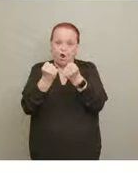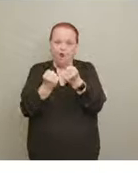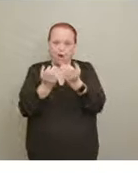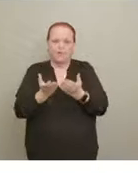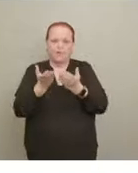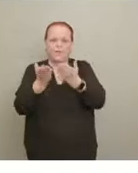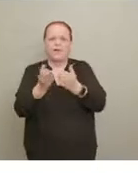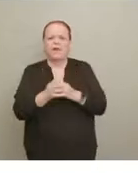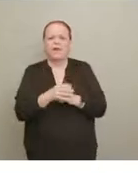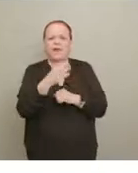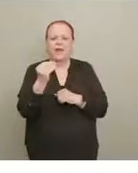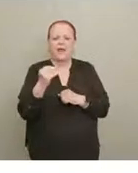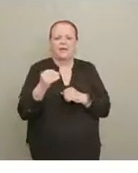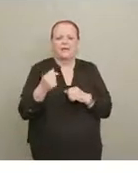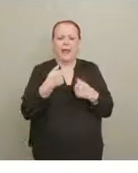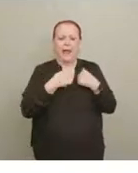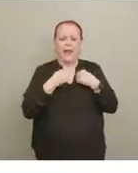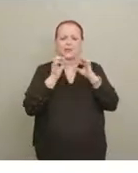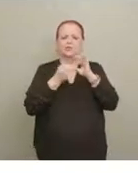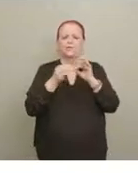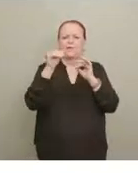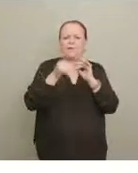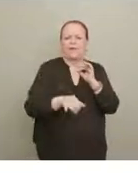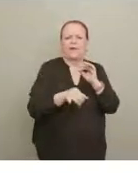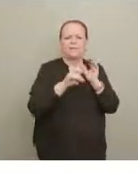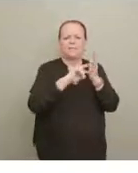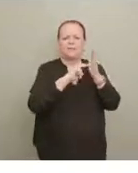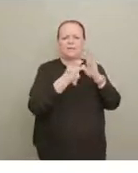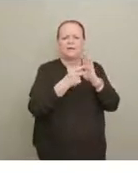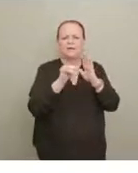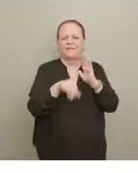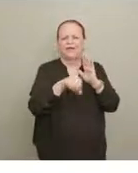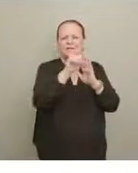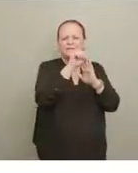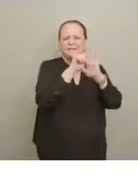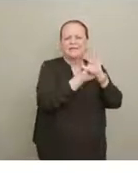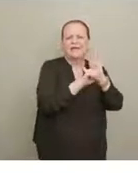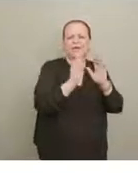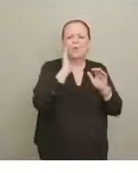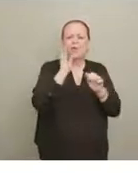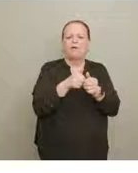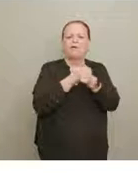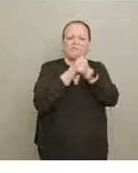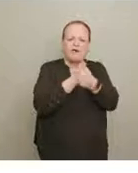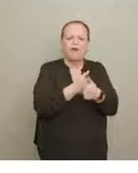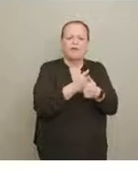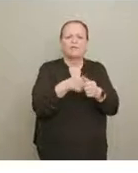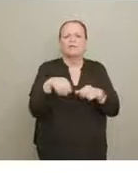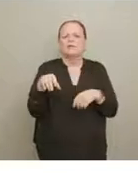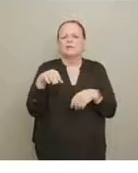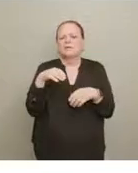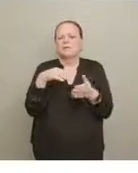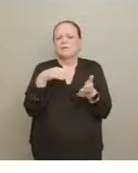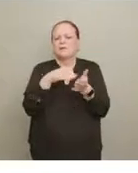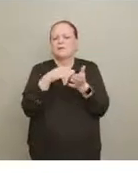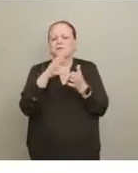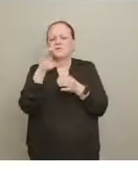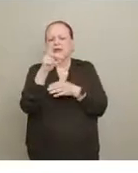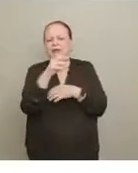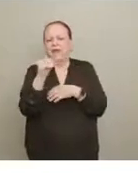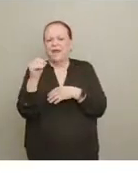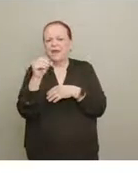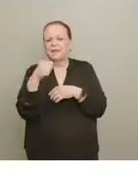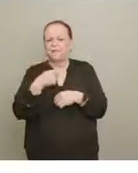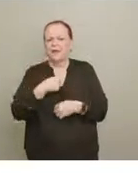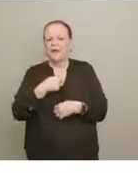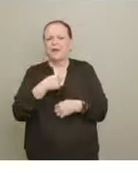the state following our approach. And our approach have always been to be follow Dr. CK and I, my deputy